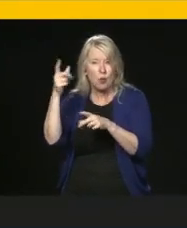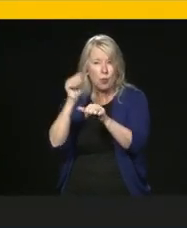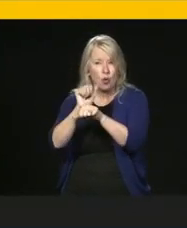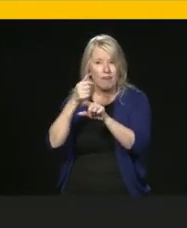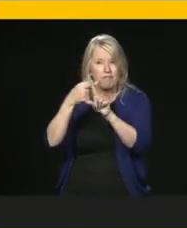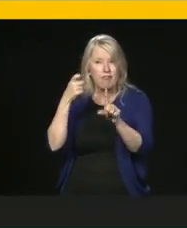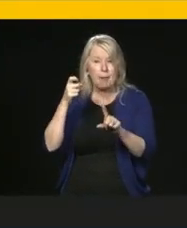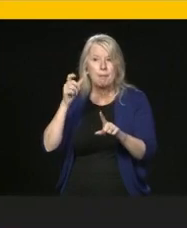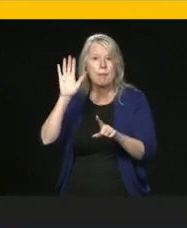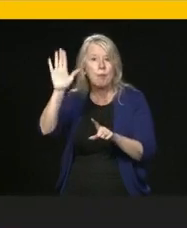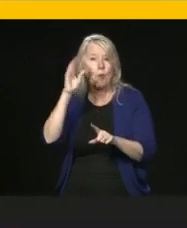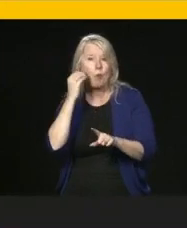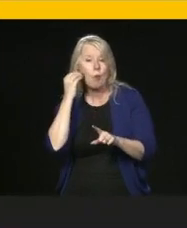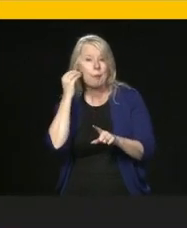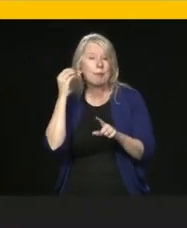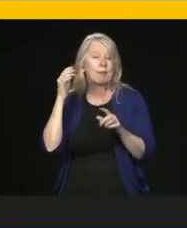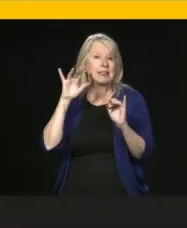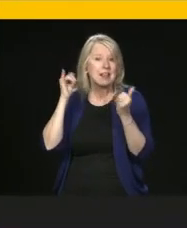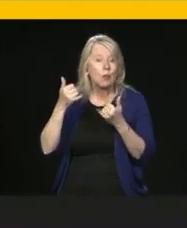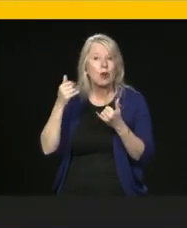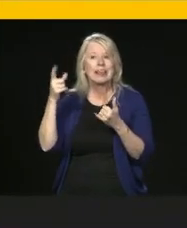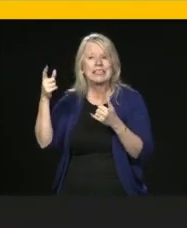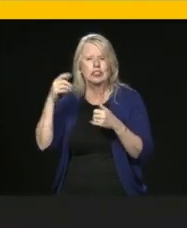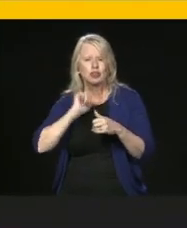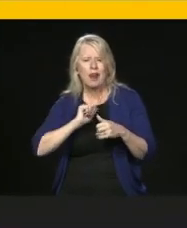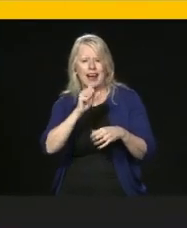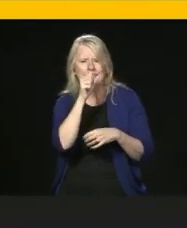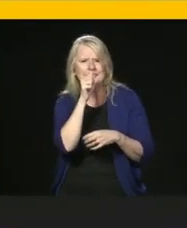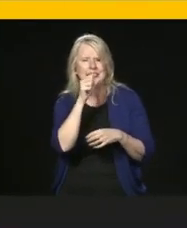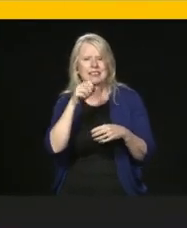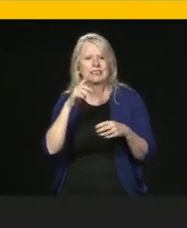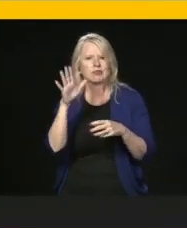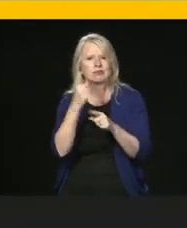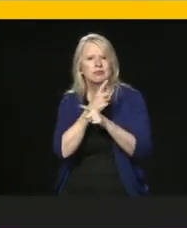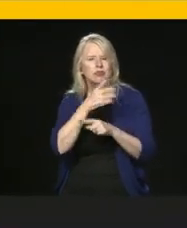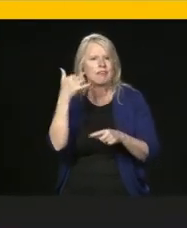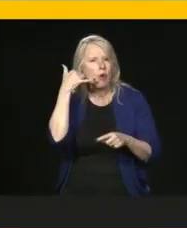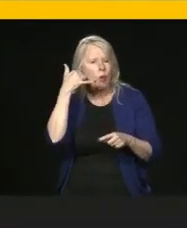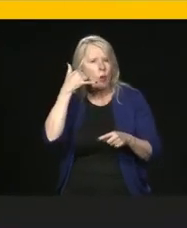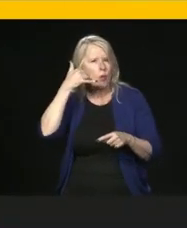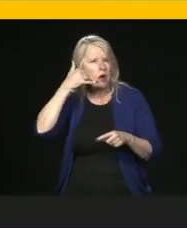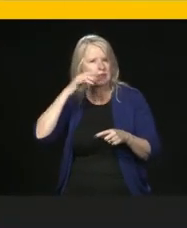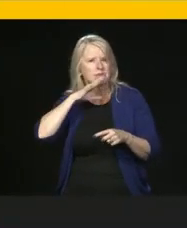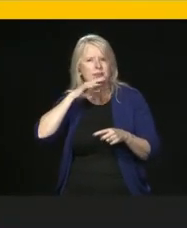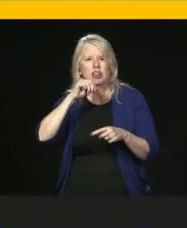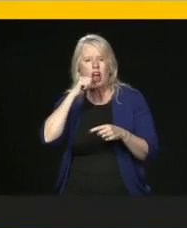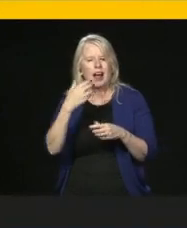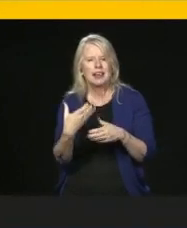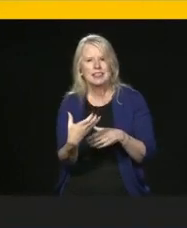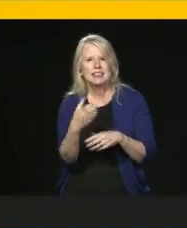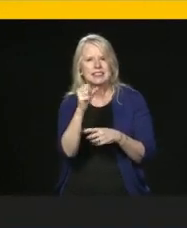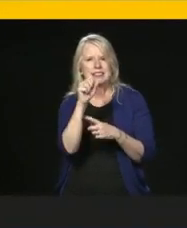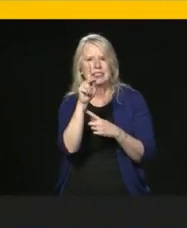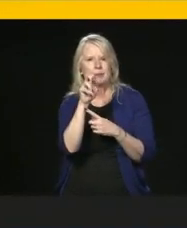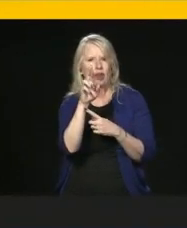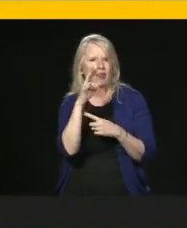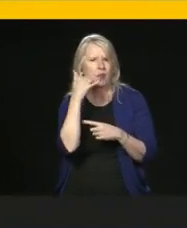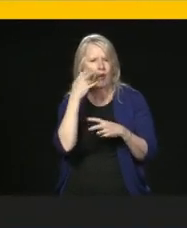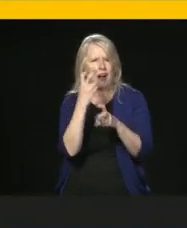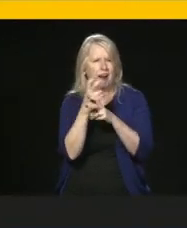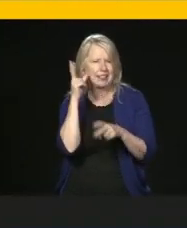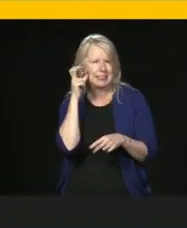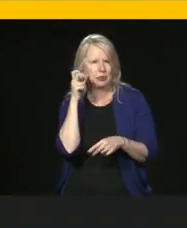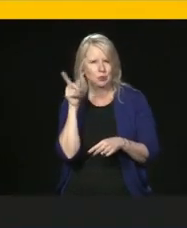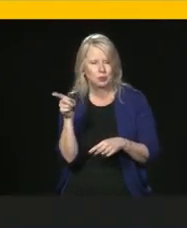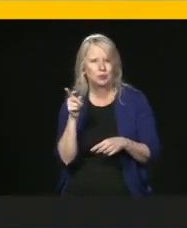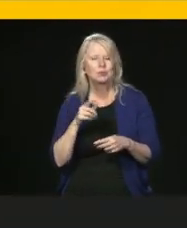and maybe not into a speakerphone, but use your handset to be sure we can hear you. Thanks. Okay. Operator, next question on the phone,